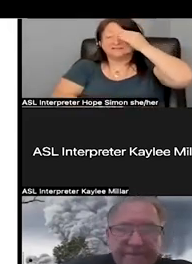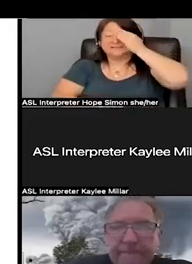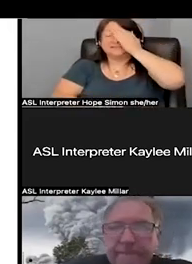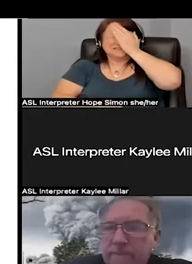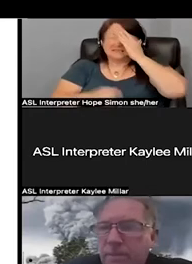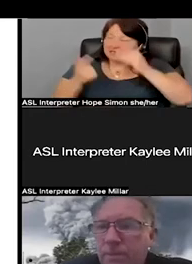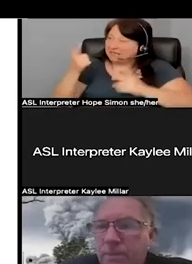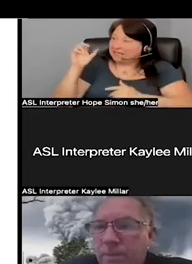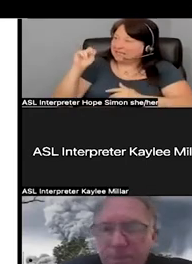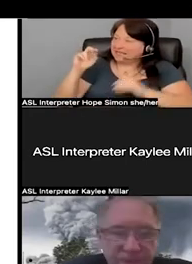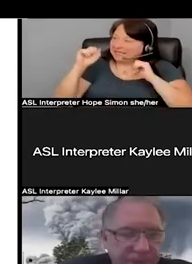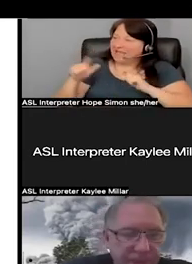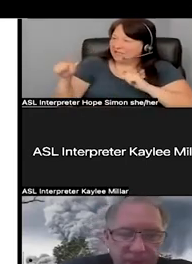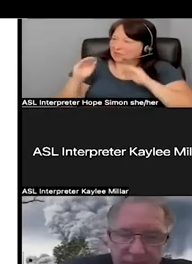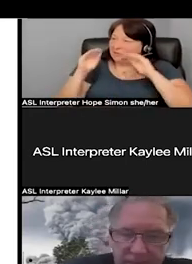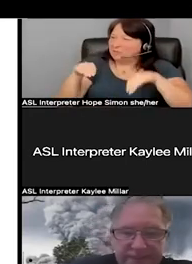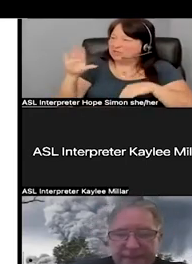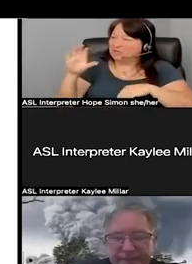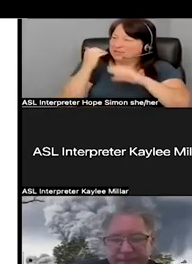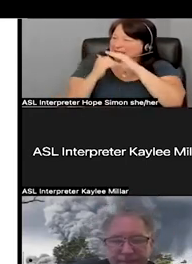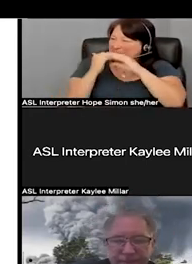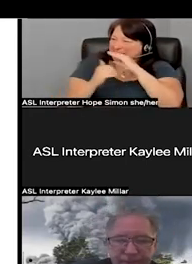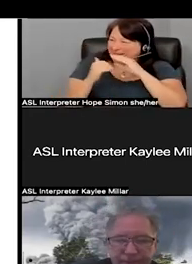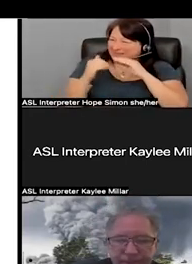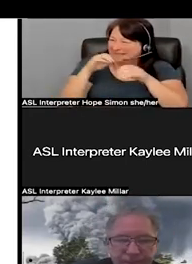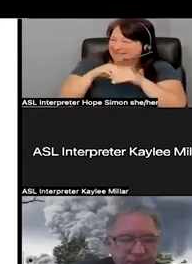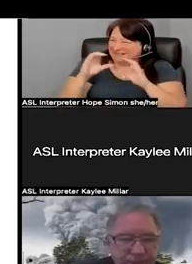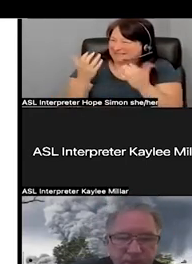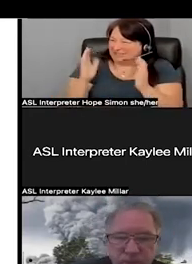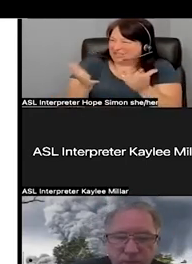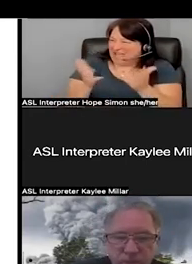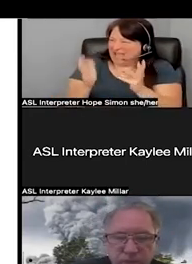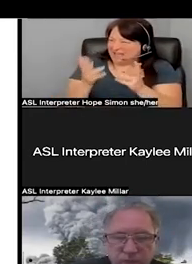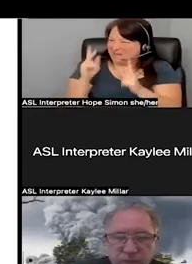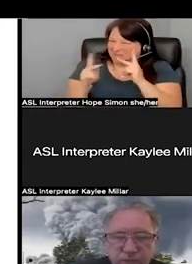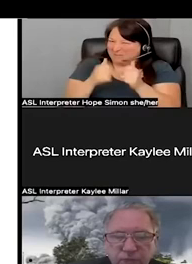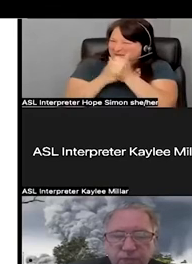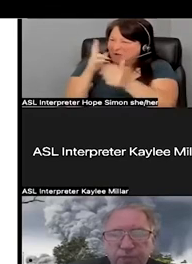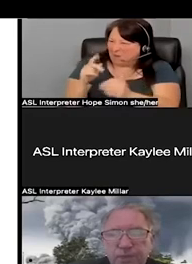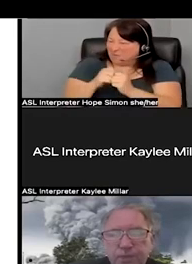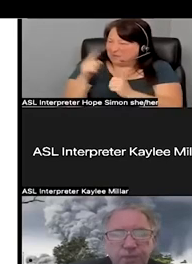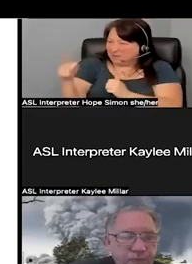Glenn, if you could put your email address into the chat, then people can follow up with you